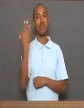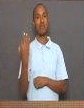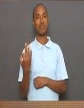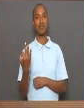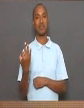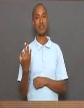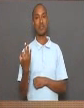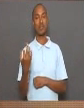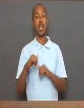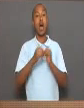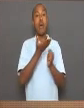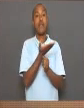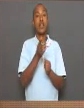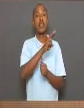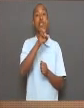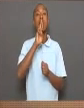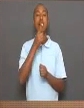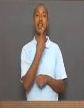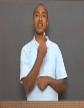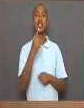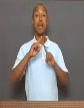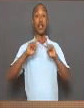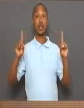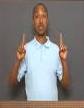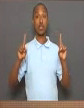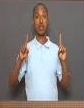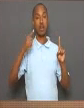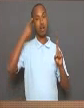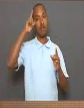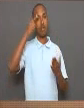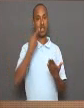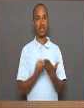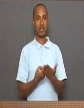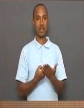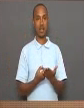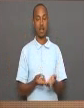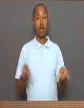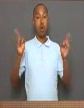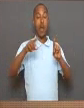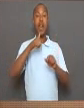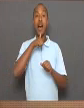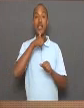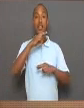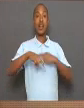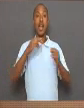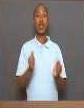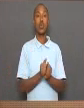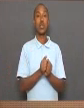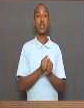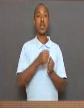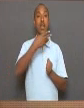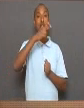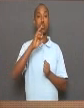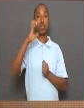However, there are some exceptions to this. When acids react with hydrogen